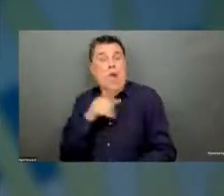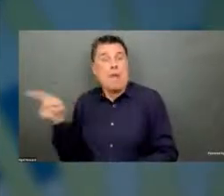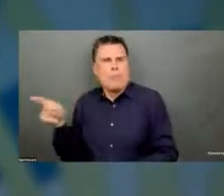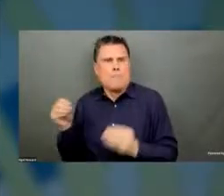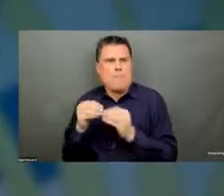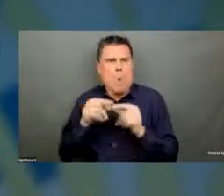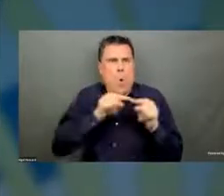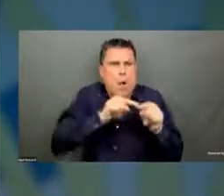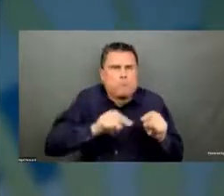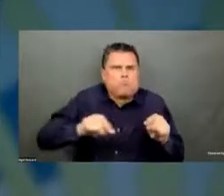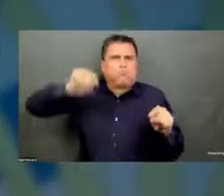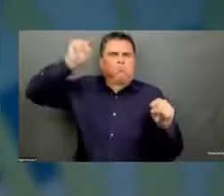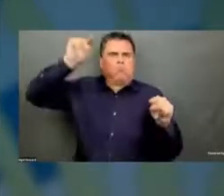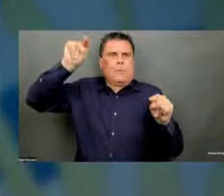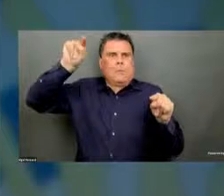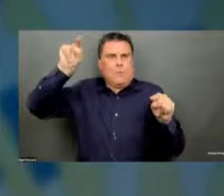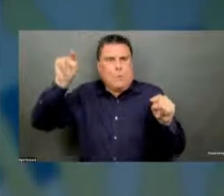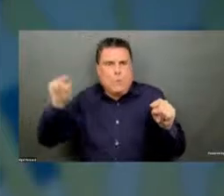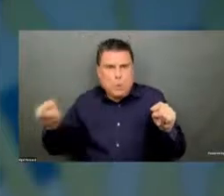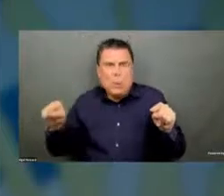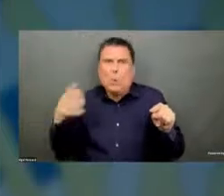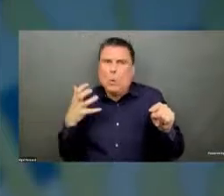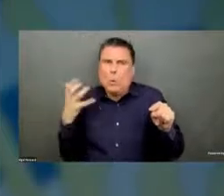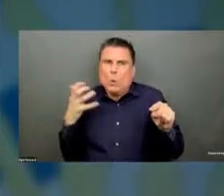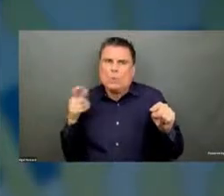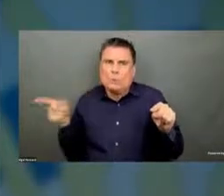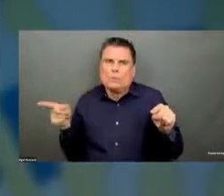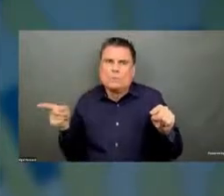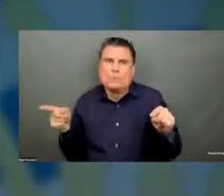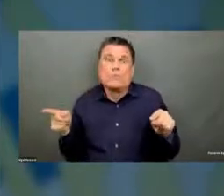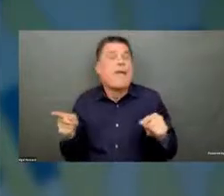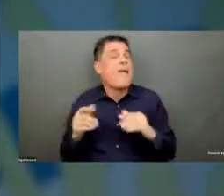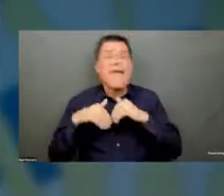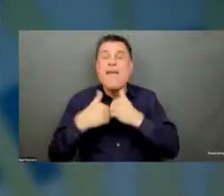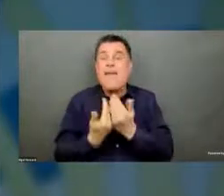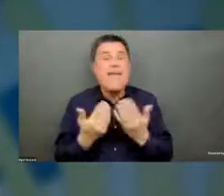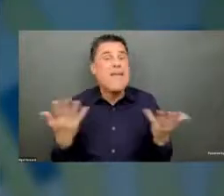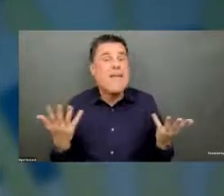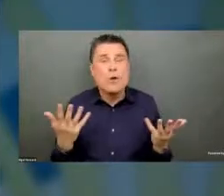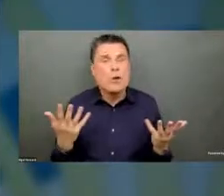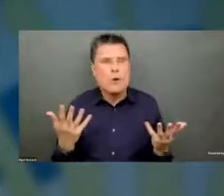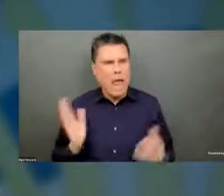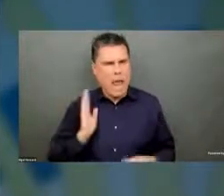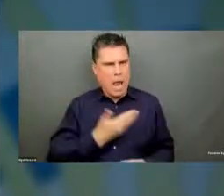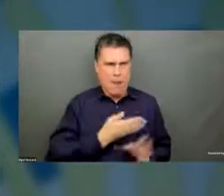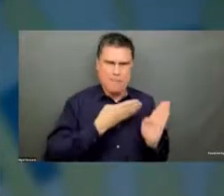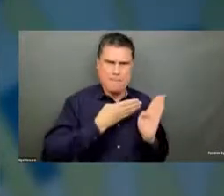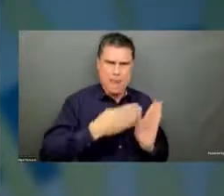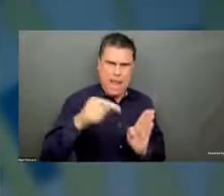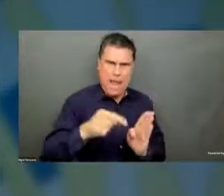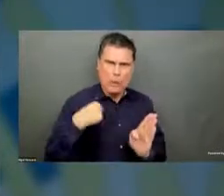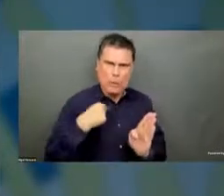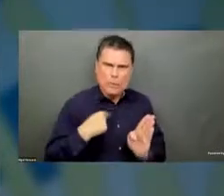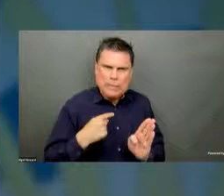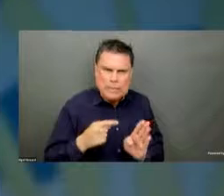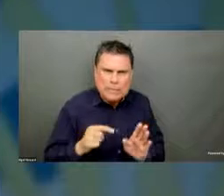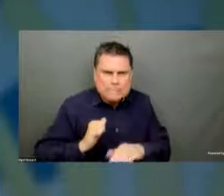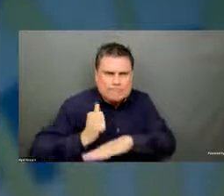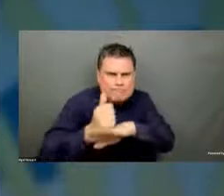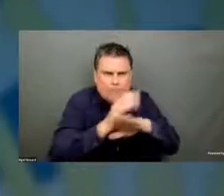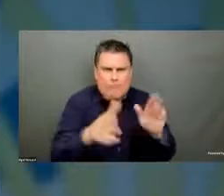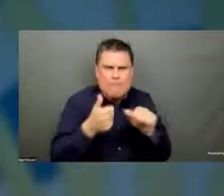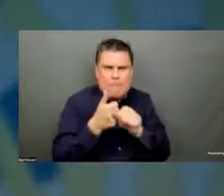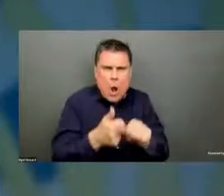our plans and our ability to, as much as we can, keep as many things open as we can